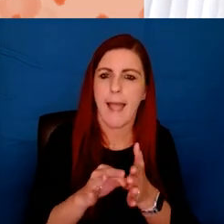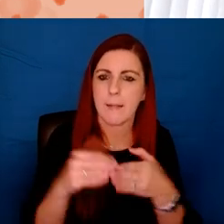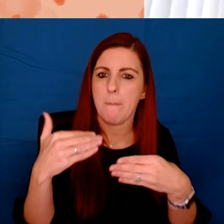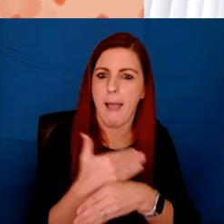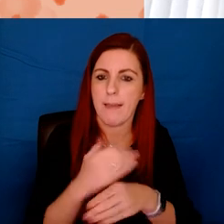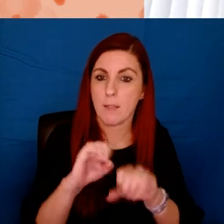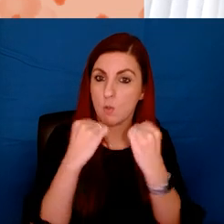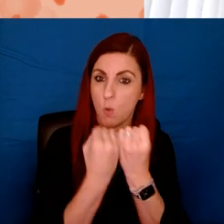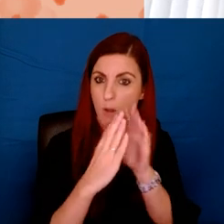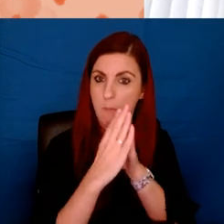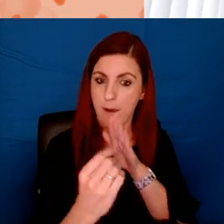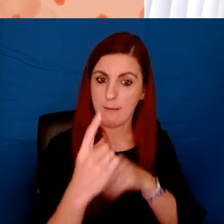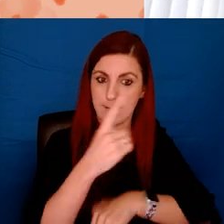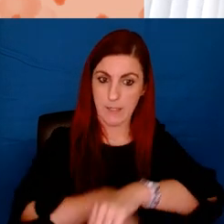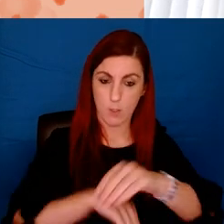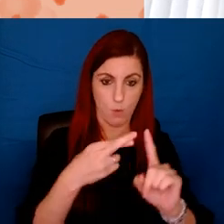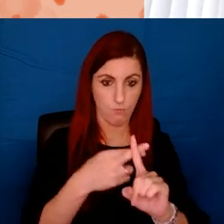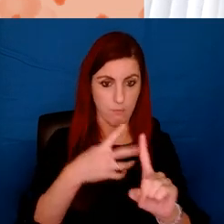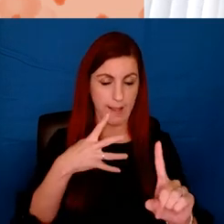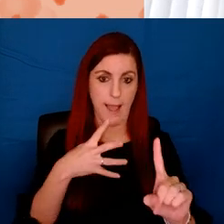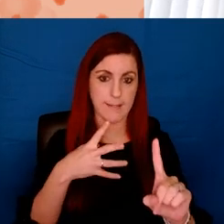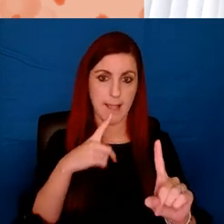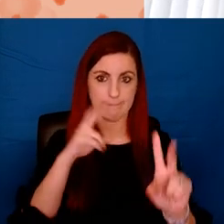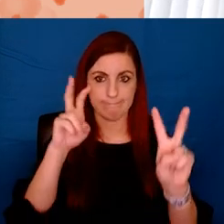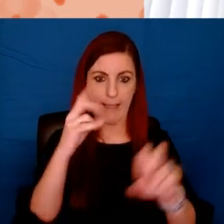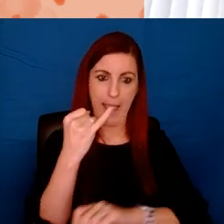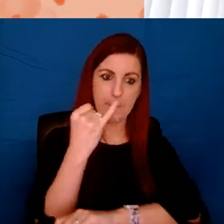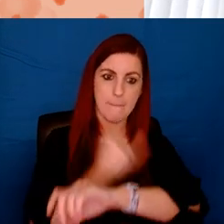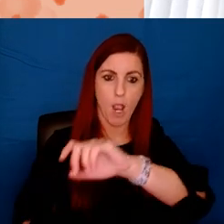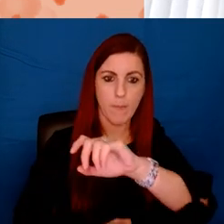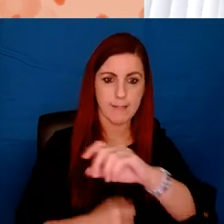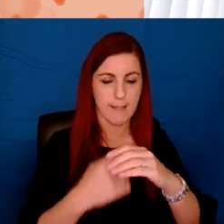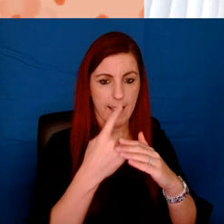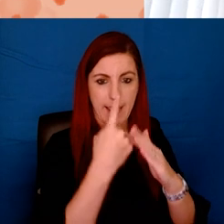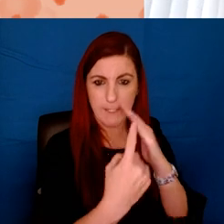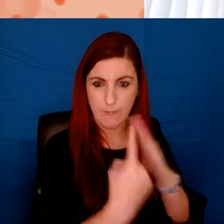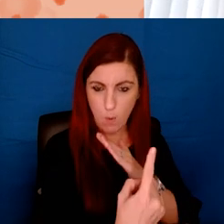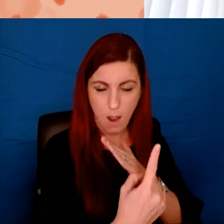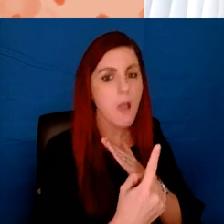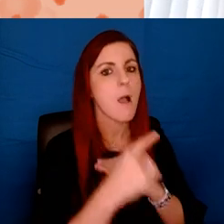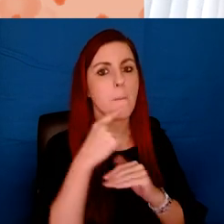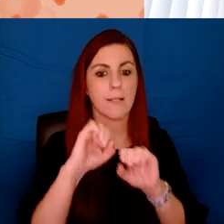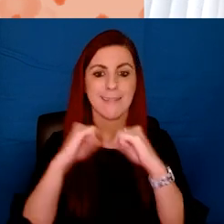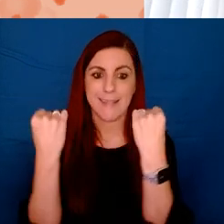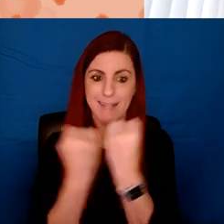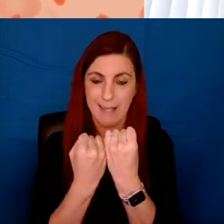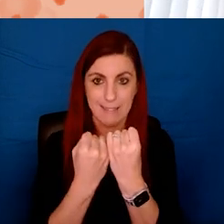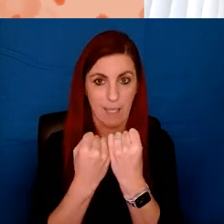the social model of disability. So we recognise that, you know, impairments are at individual level, but